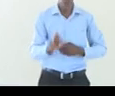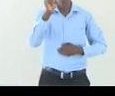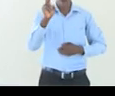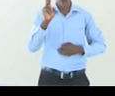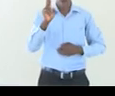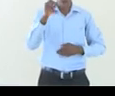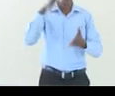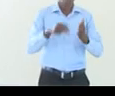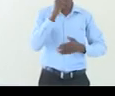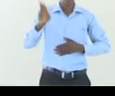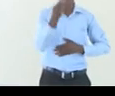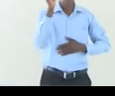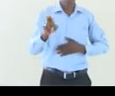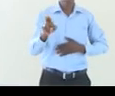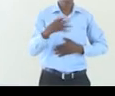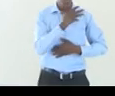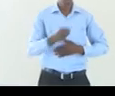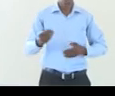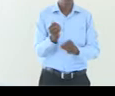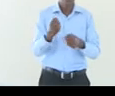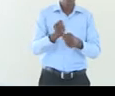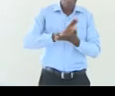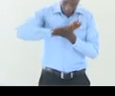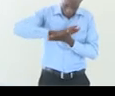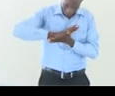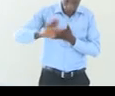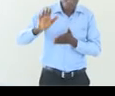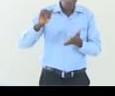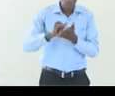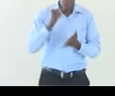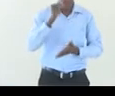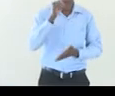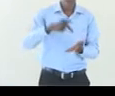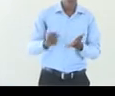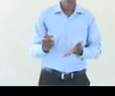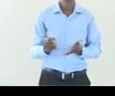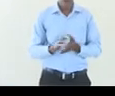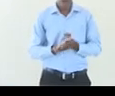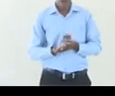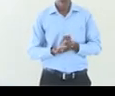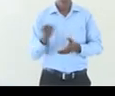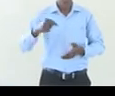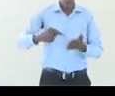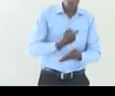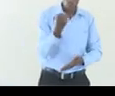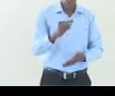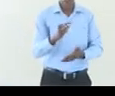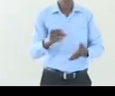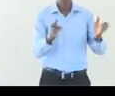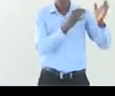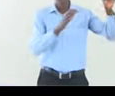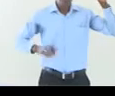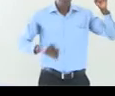useless and purifies what is impure. That is what the gospel is supposed to do in each one of us.